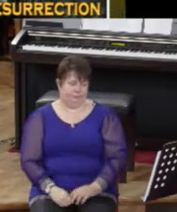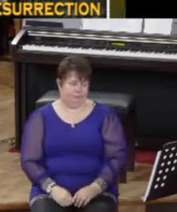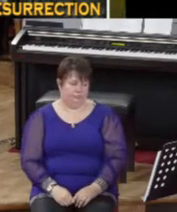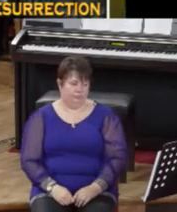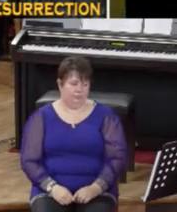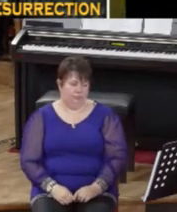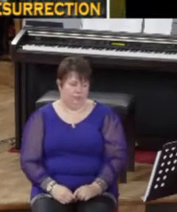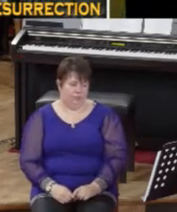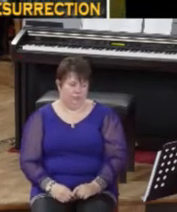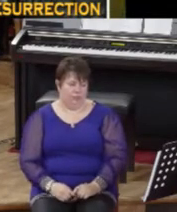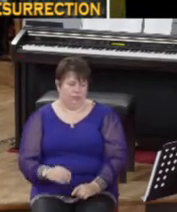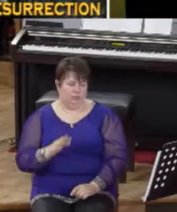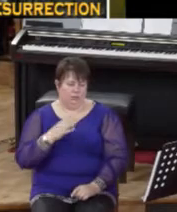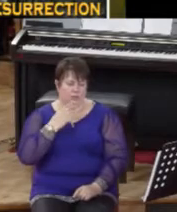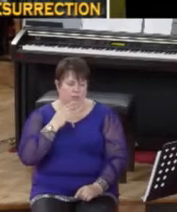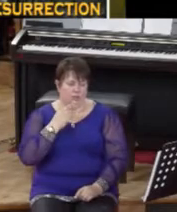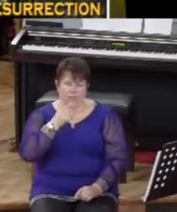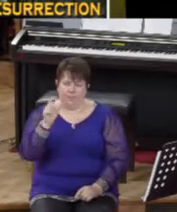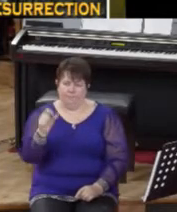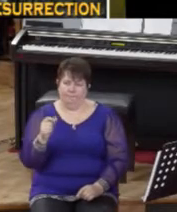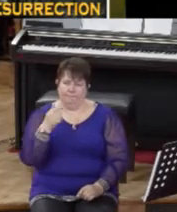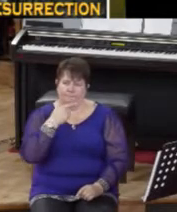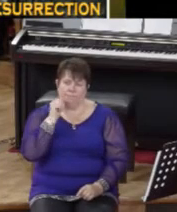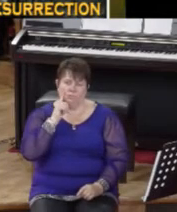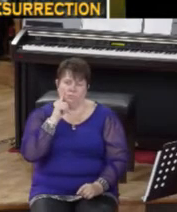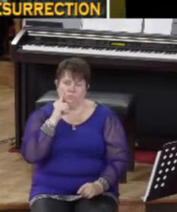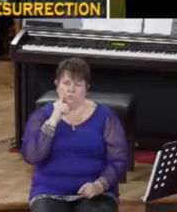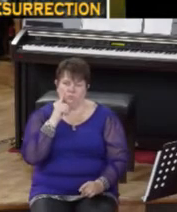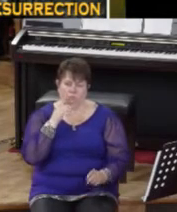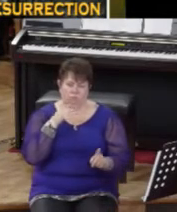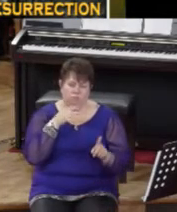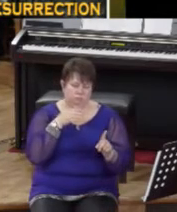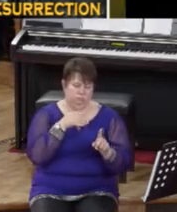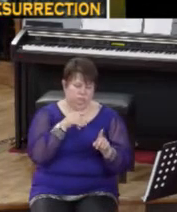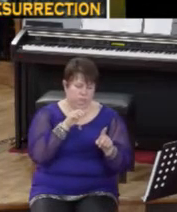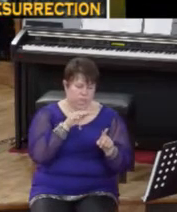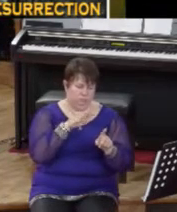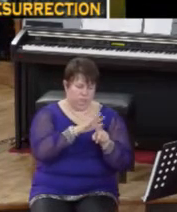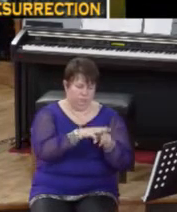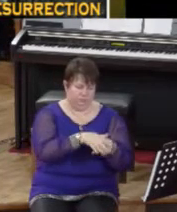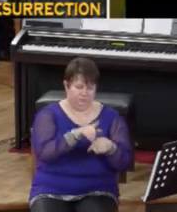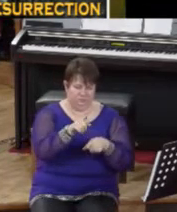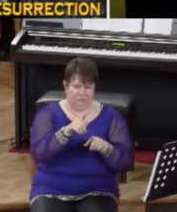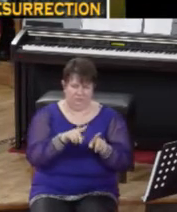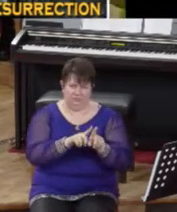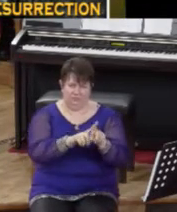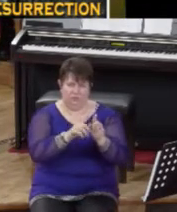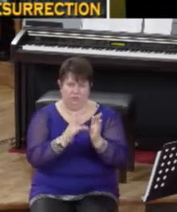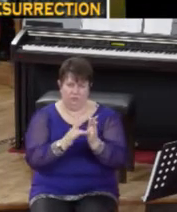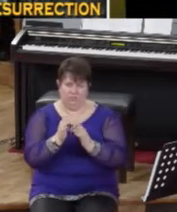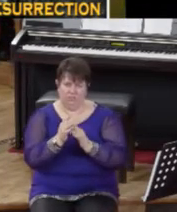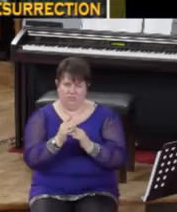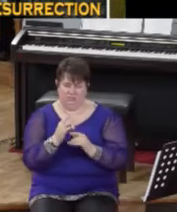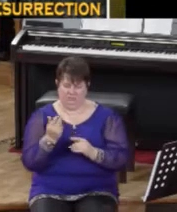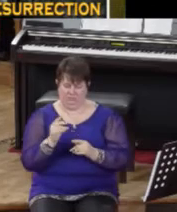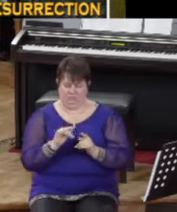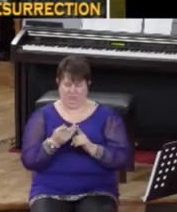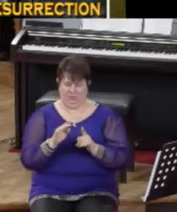So when people oppose you for saying that you're a follower of Jesus, they might protest that they don't like what you're